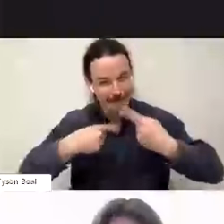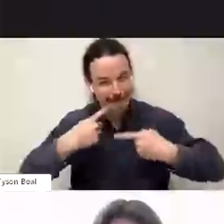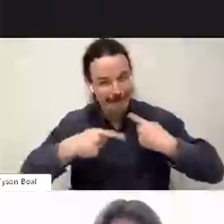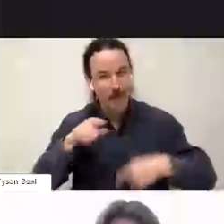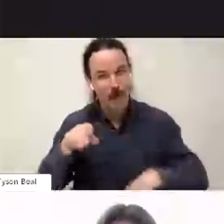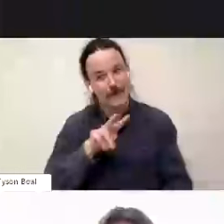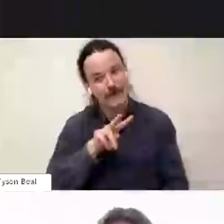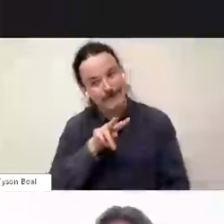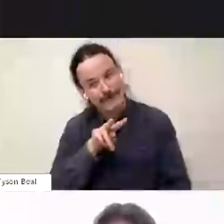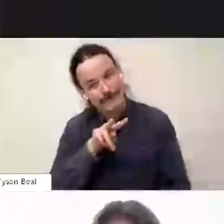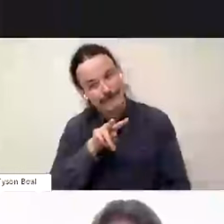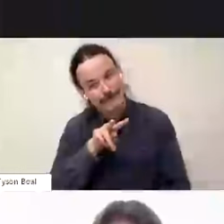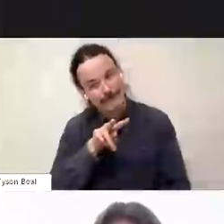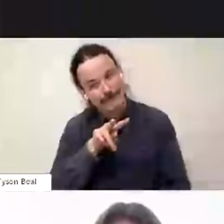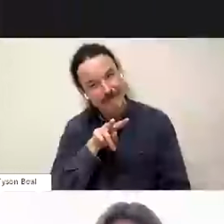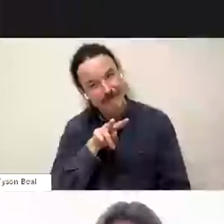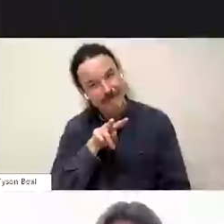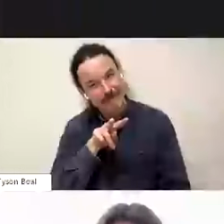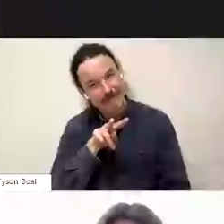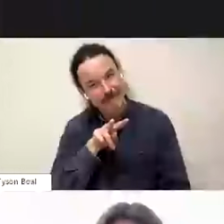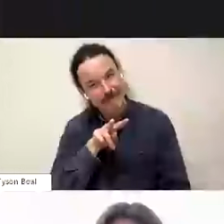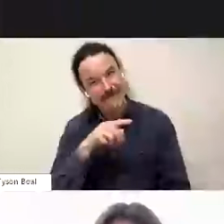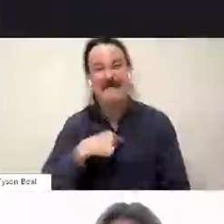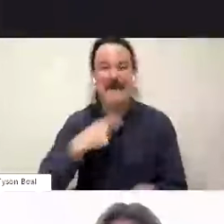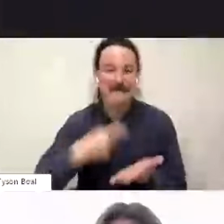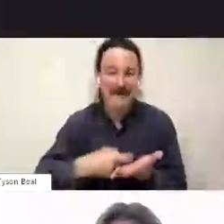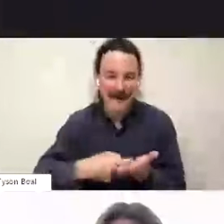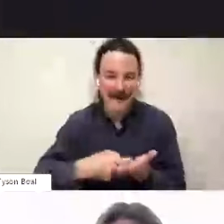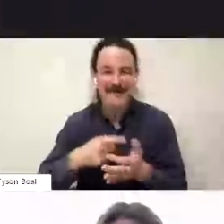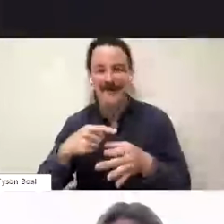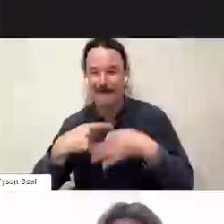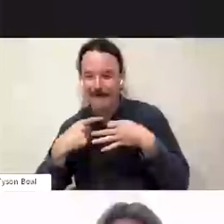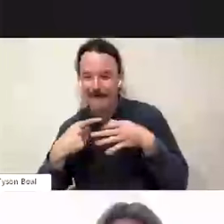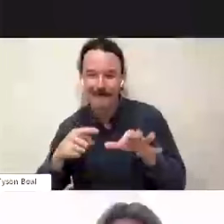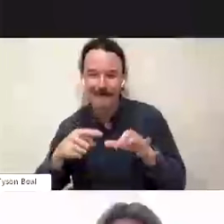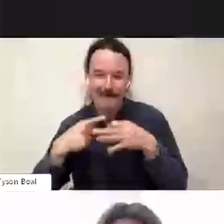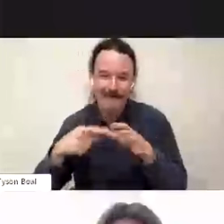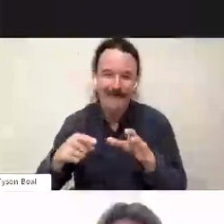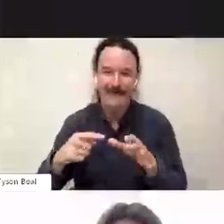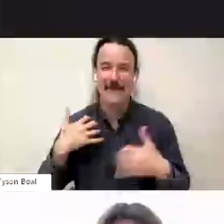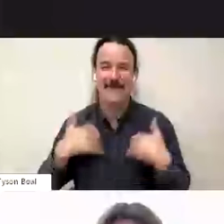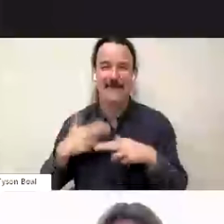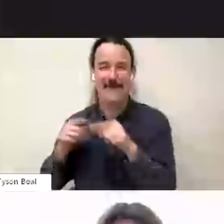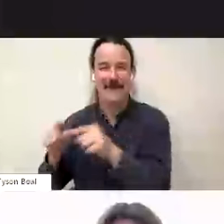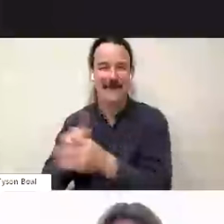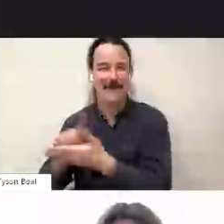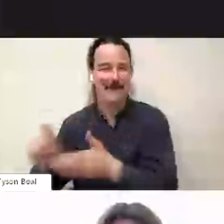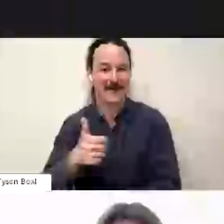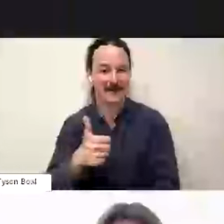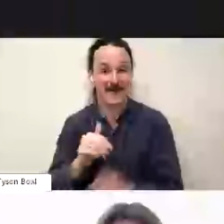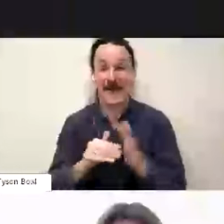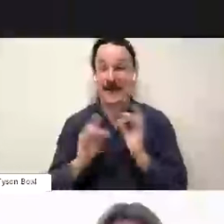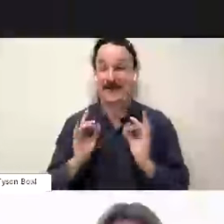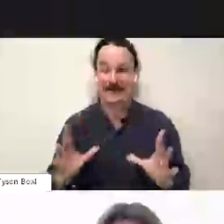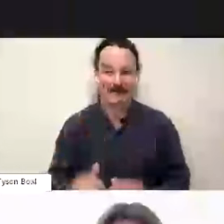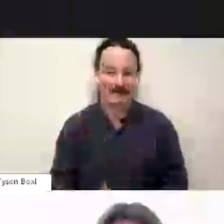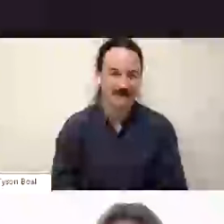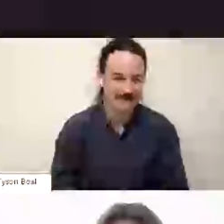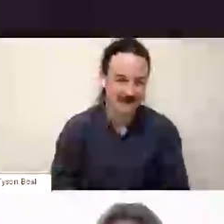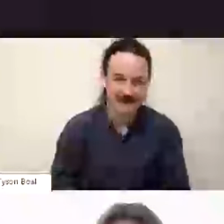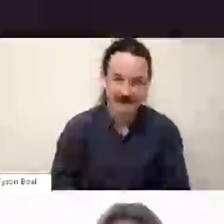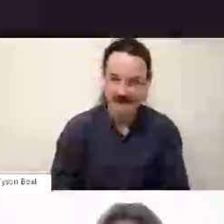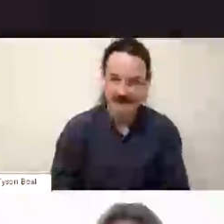a Q&A, which I'm very much looking forward to that part of the session. So we'll kick off. So the